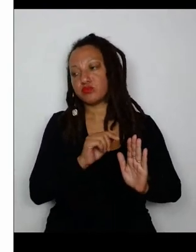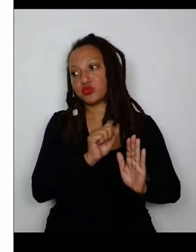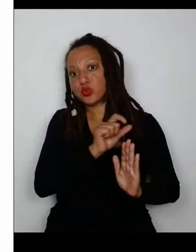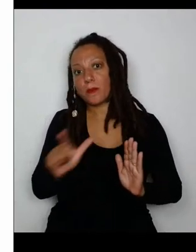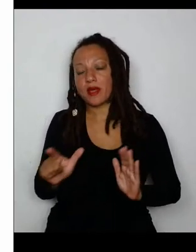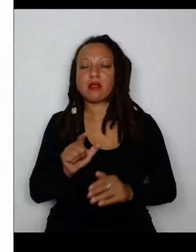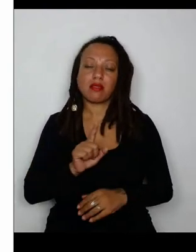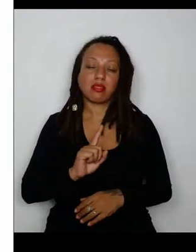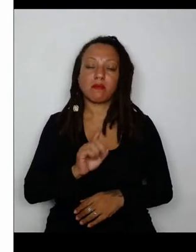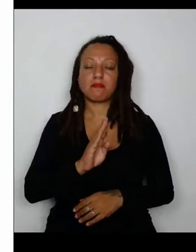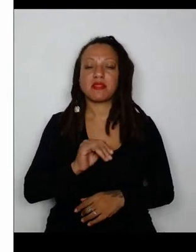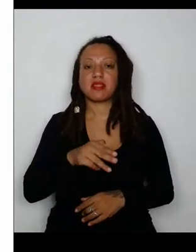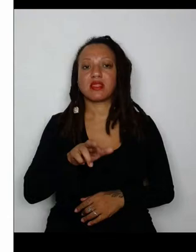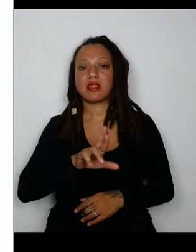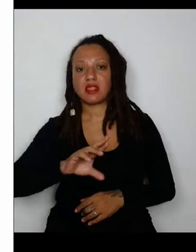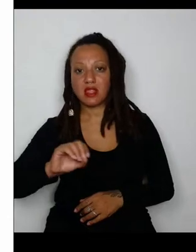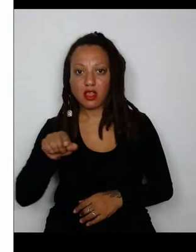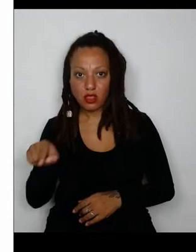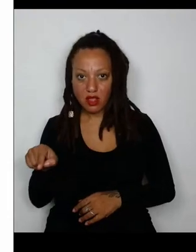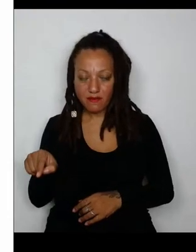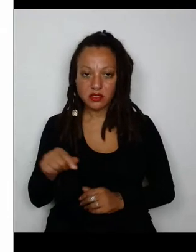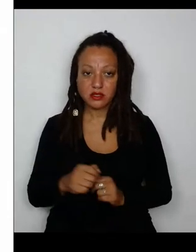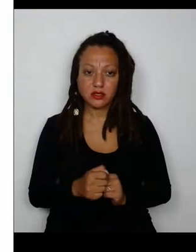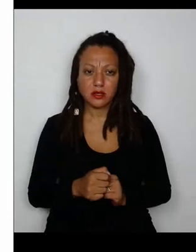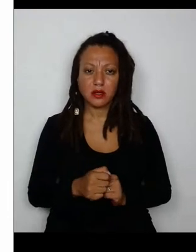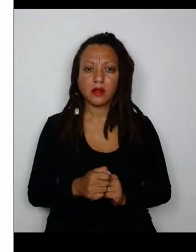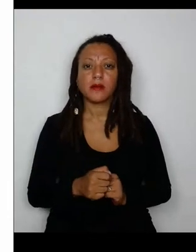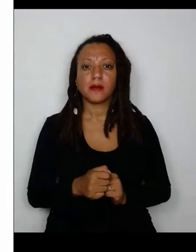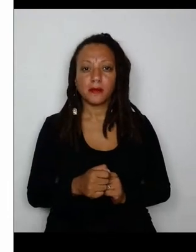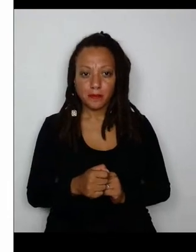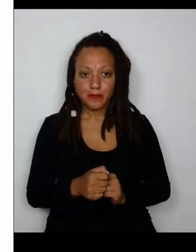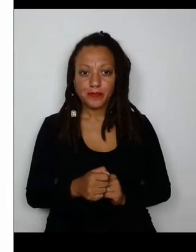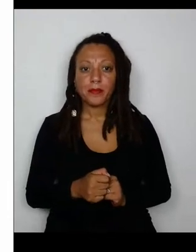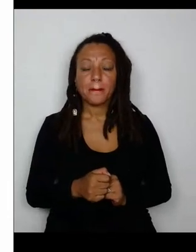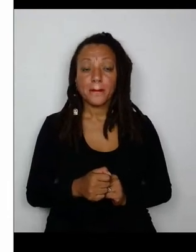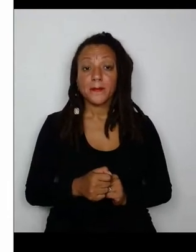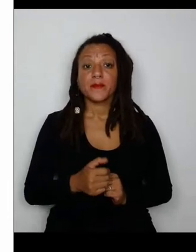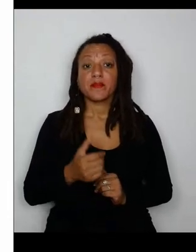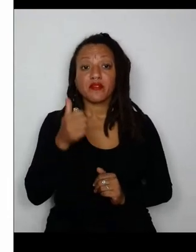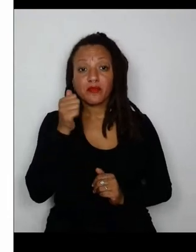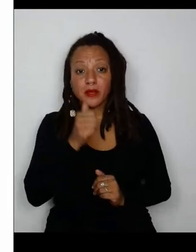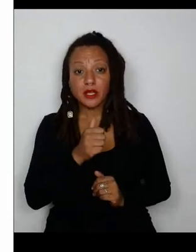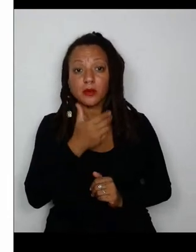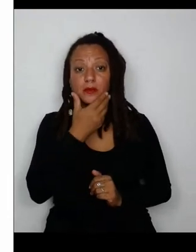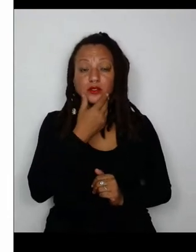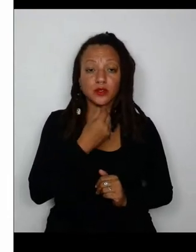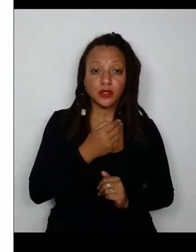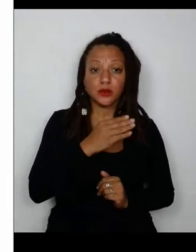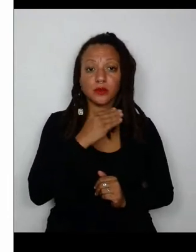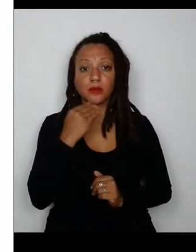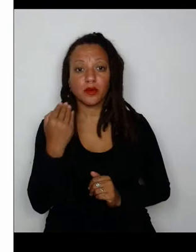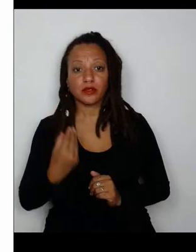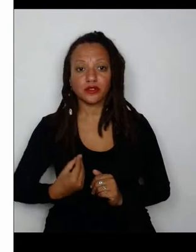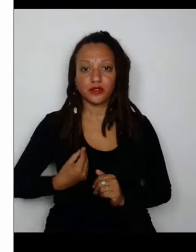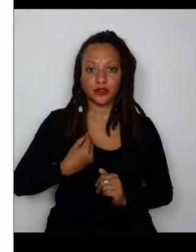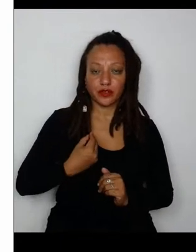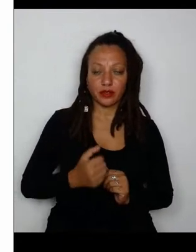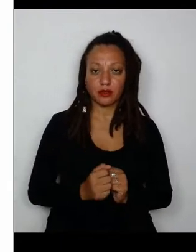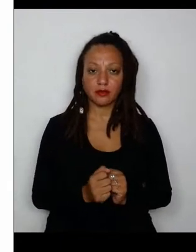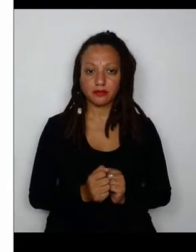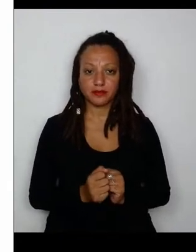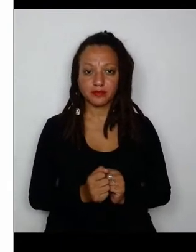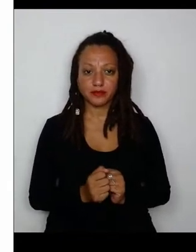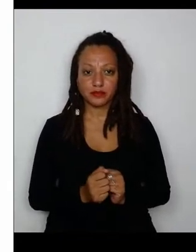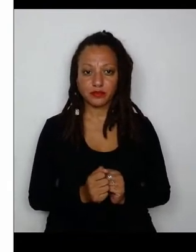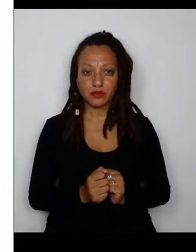death and life in self-torture portrait near golgotha 1896 gorgon's